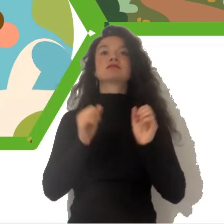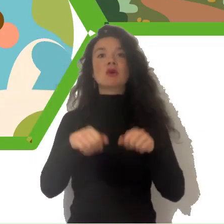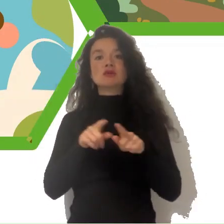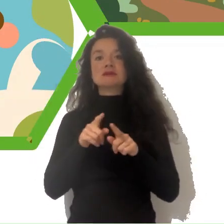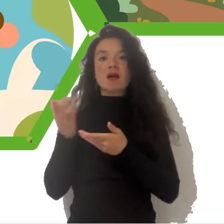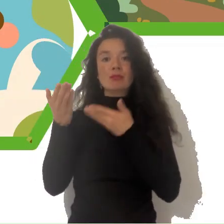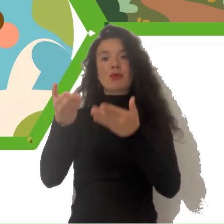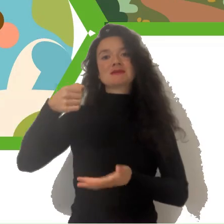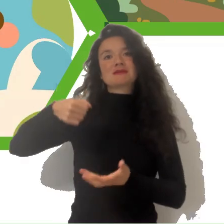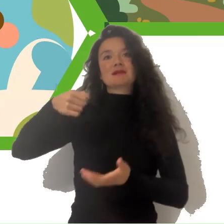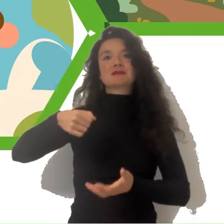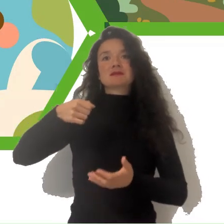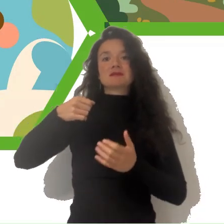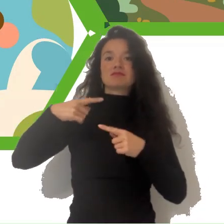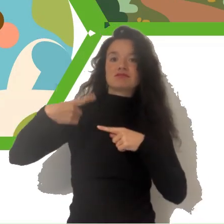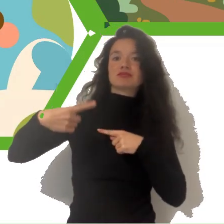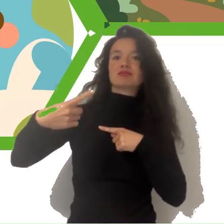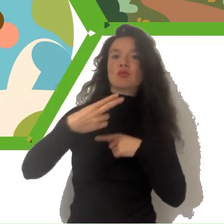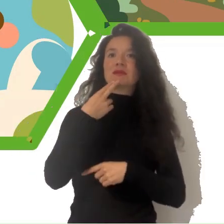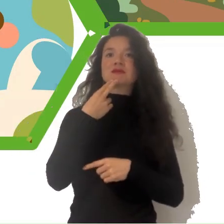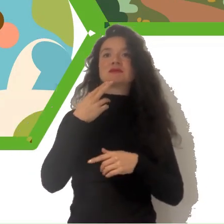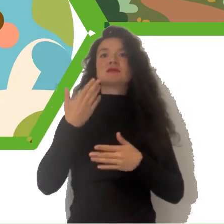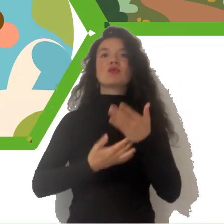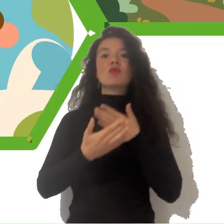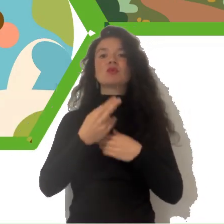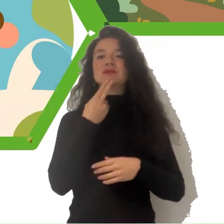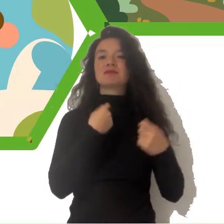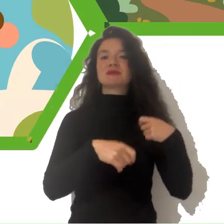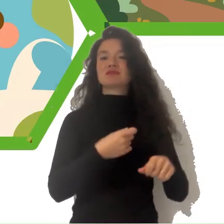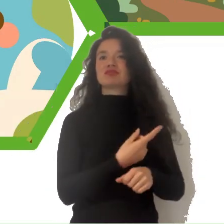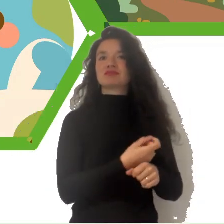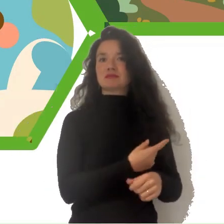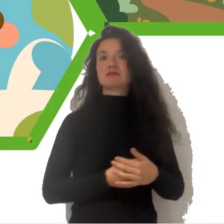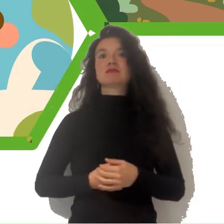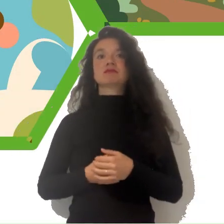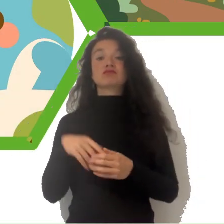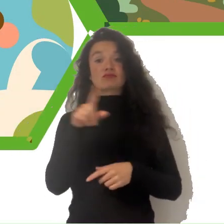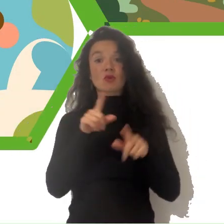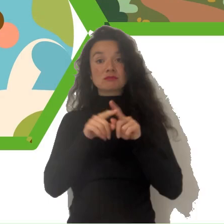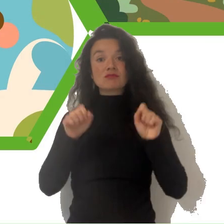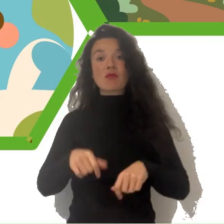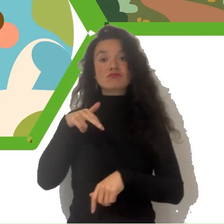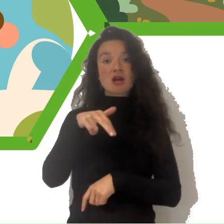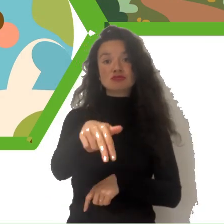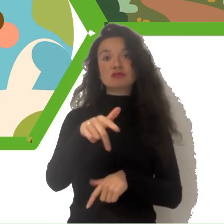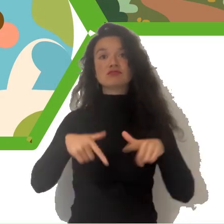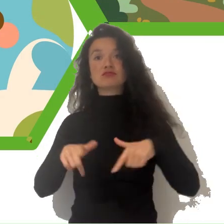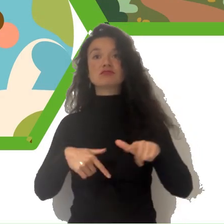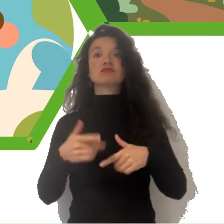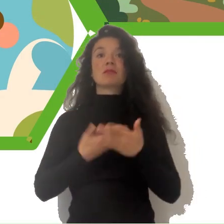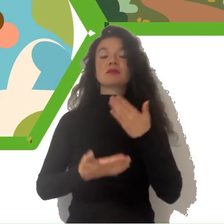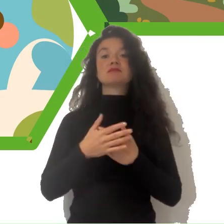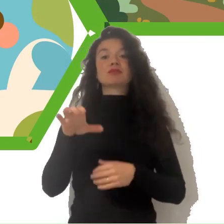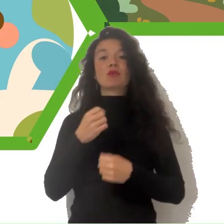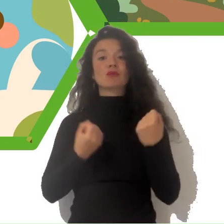local farmers instead of imported food. So all of these things are practical things that you